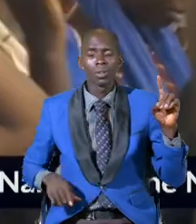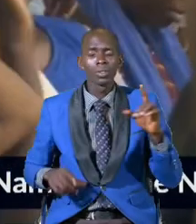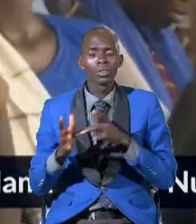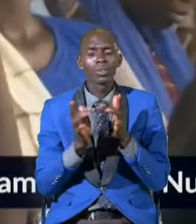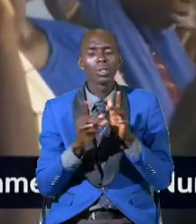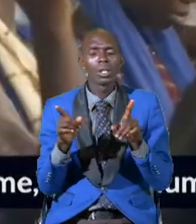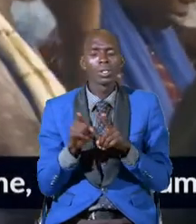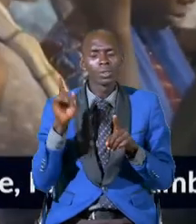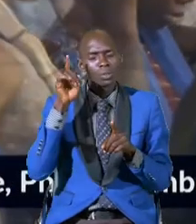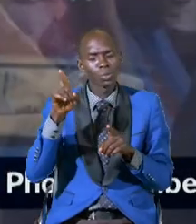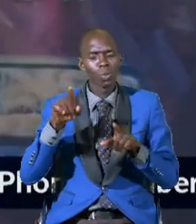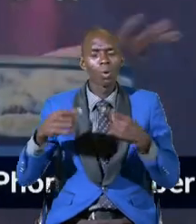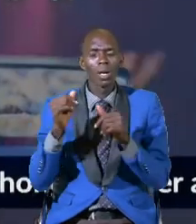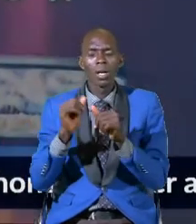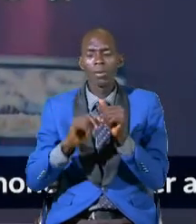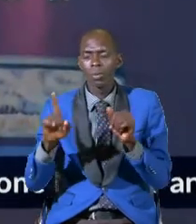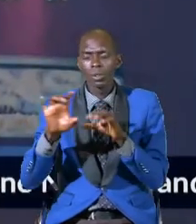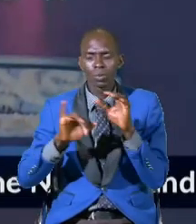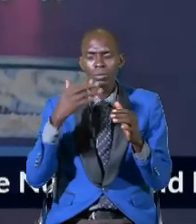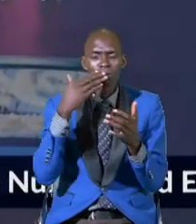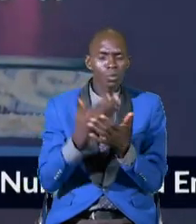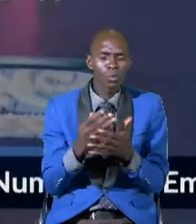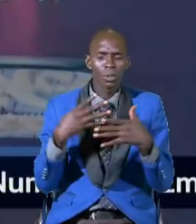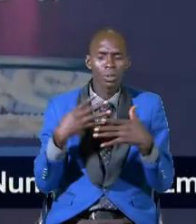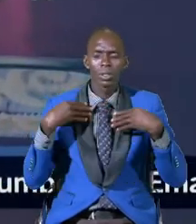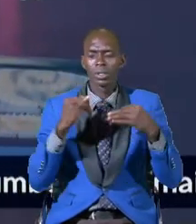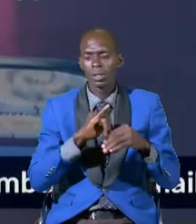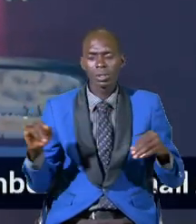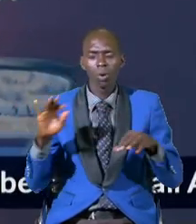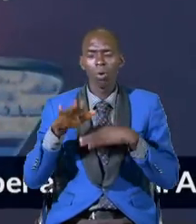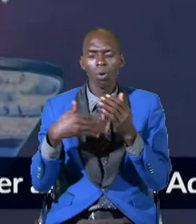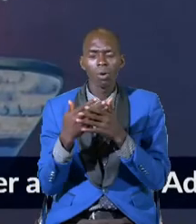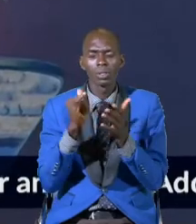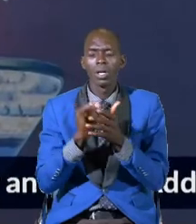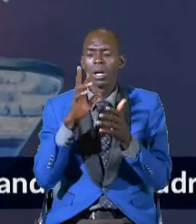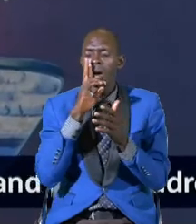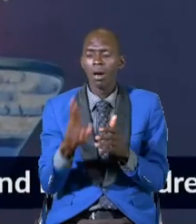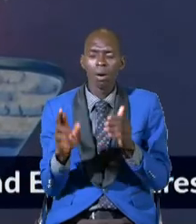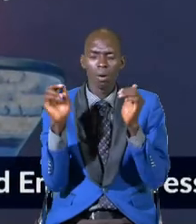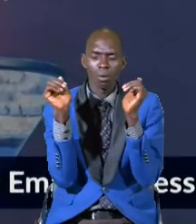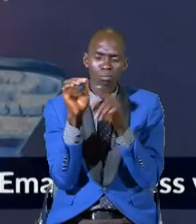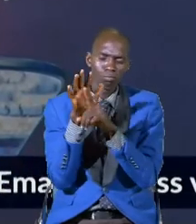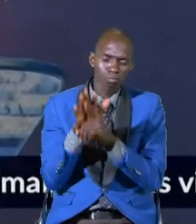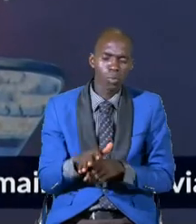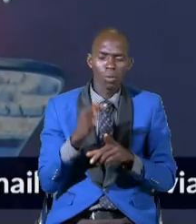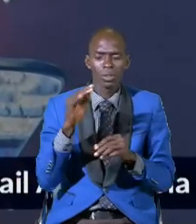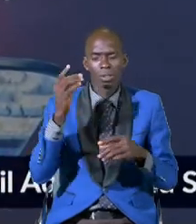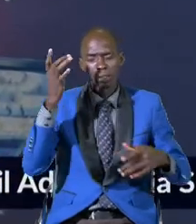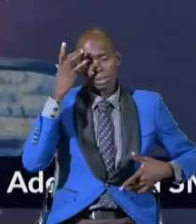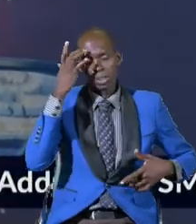doing good, healing, delivering all that were oppressed of the devil. I pray now you go